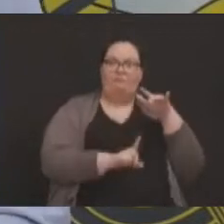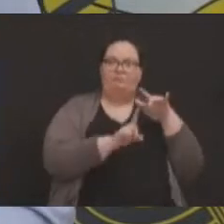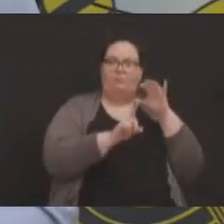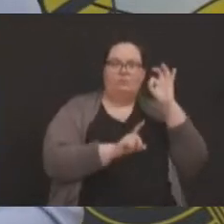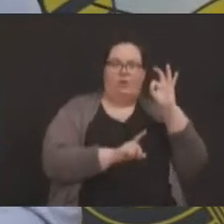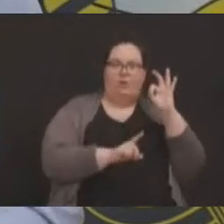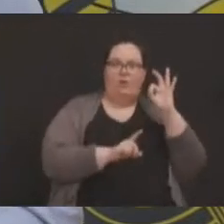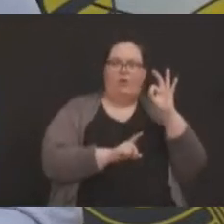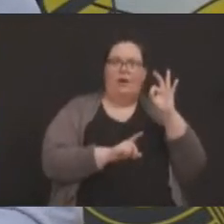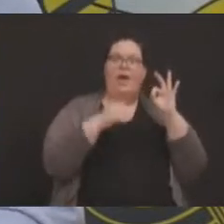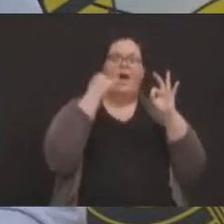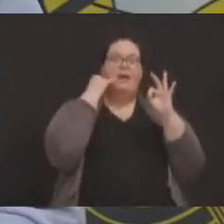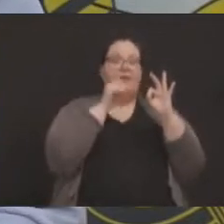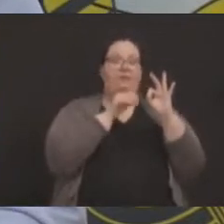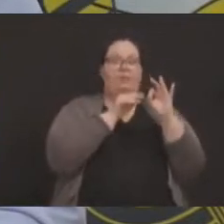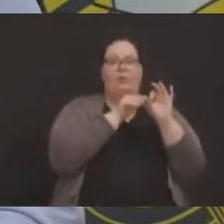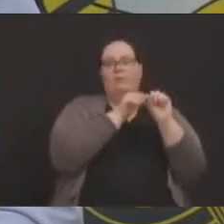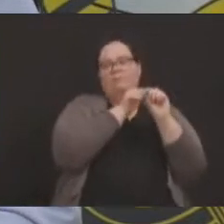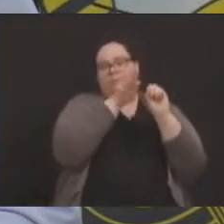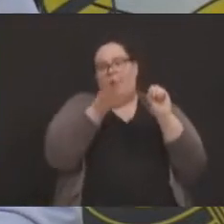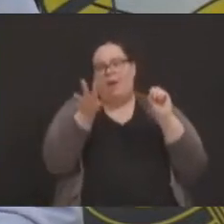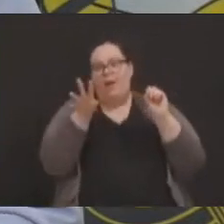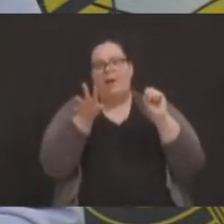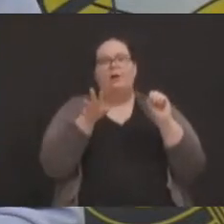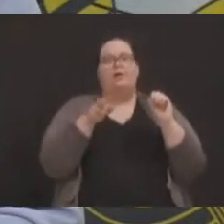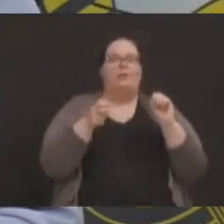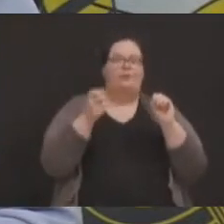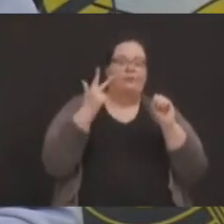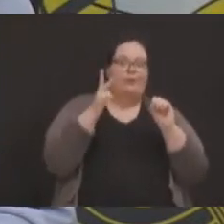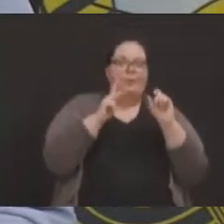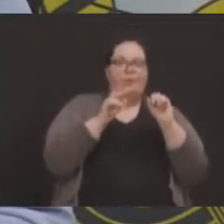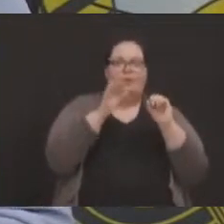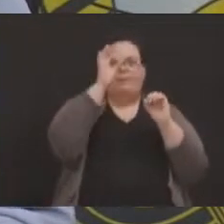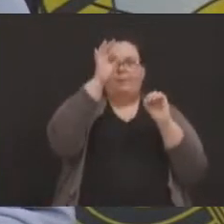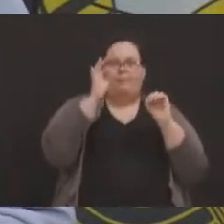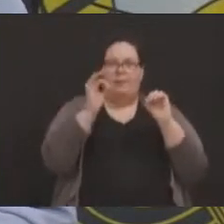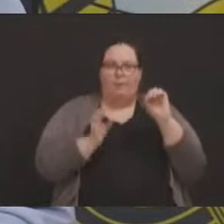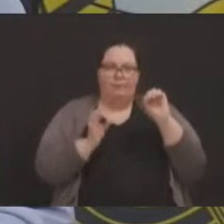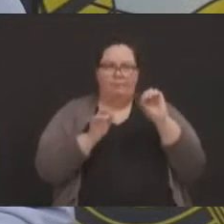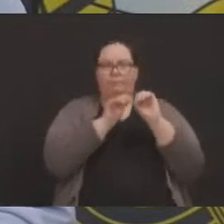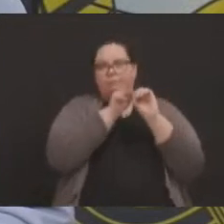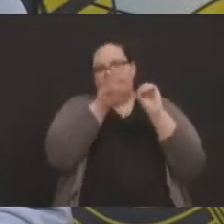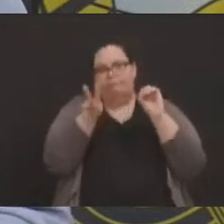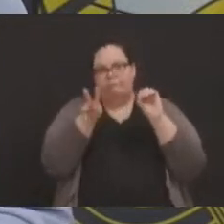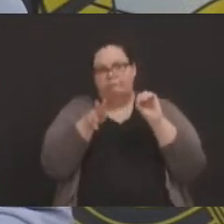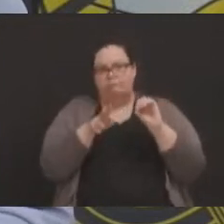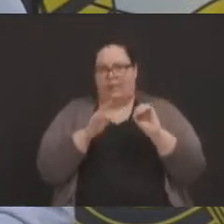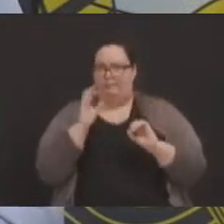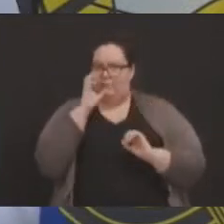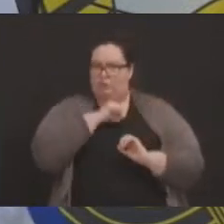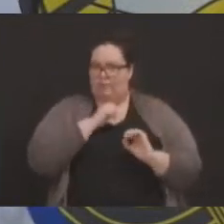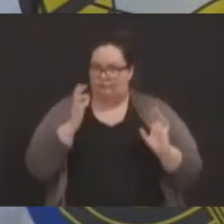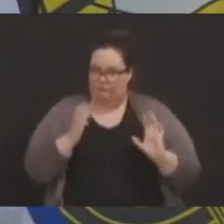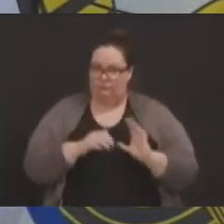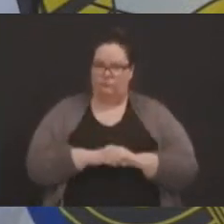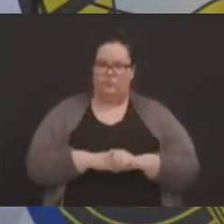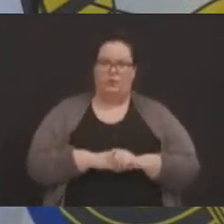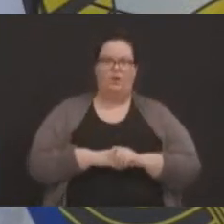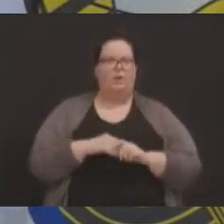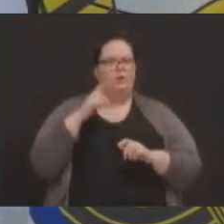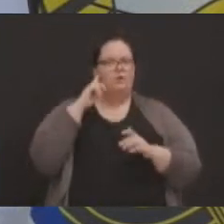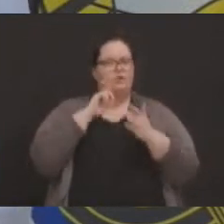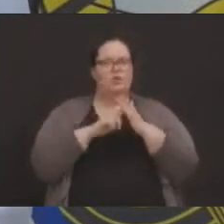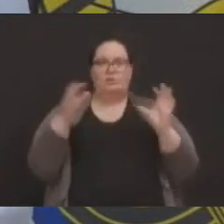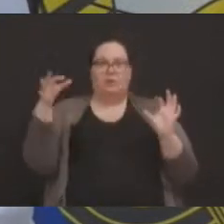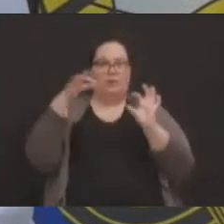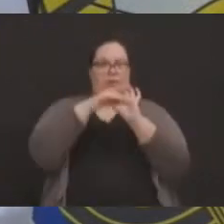dots do not connect. If you see dots that aren't connected, then that illustrates that we're having issues in several communities. And